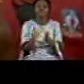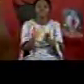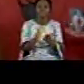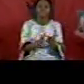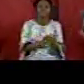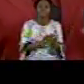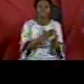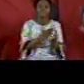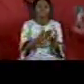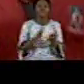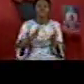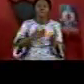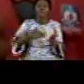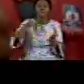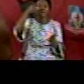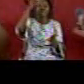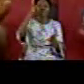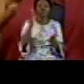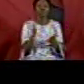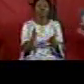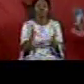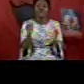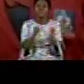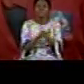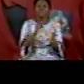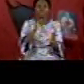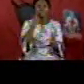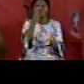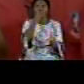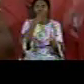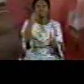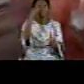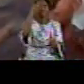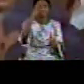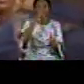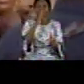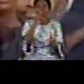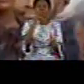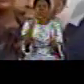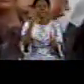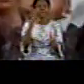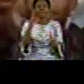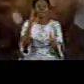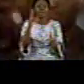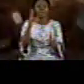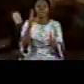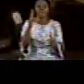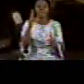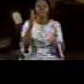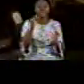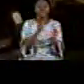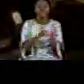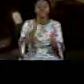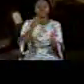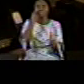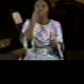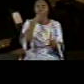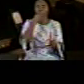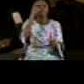My God, that is who you are. That is who you